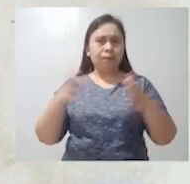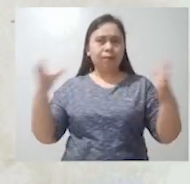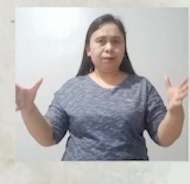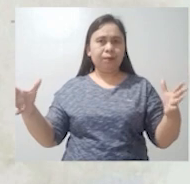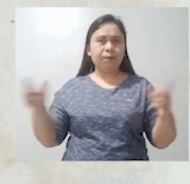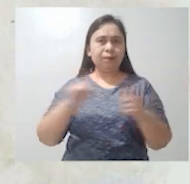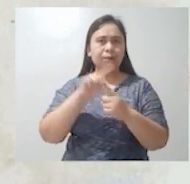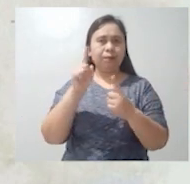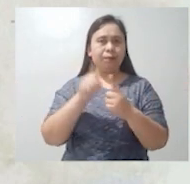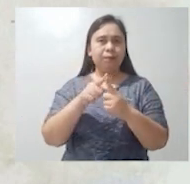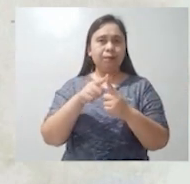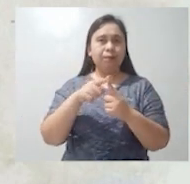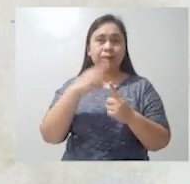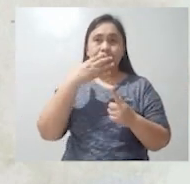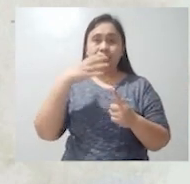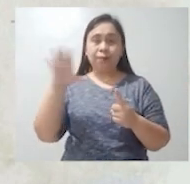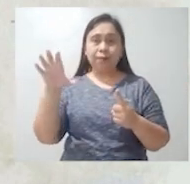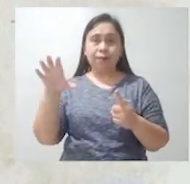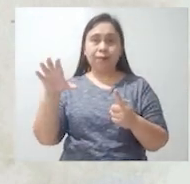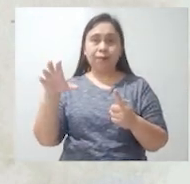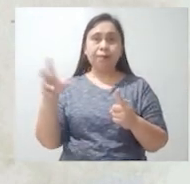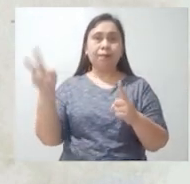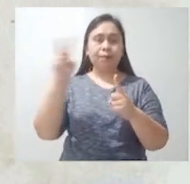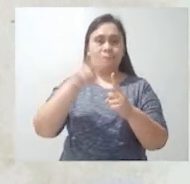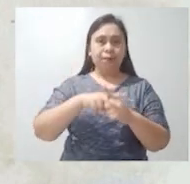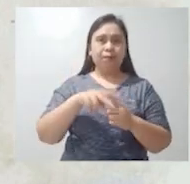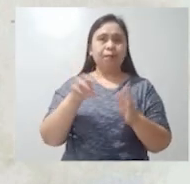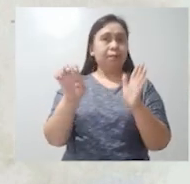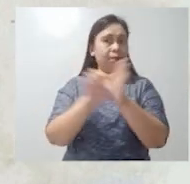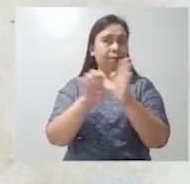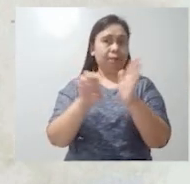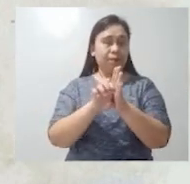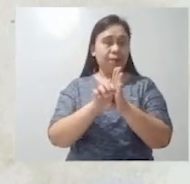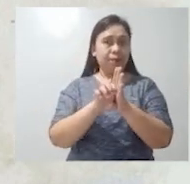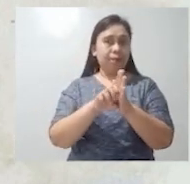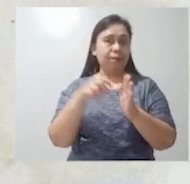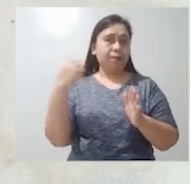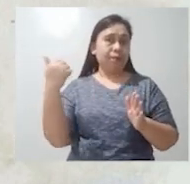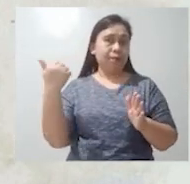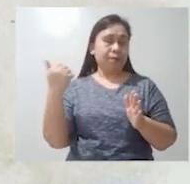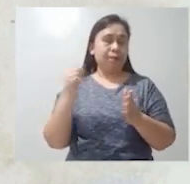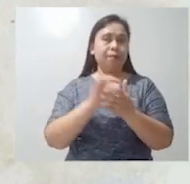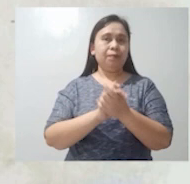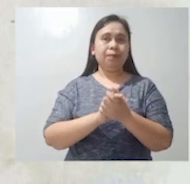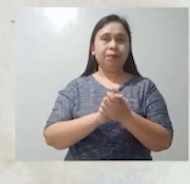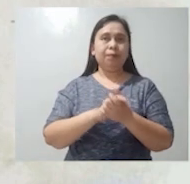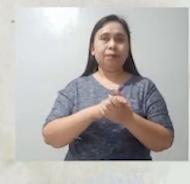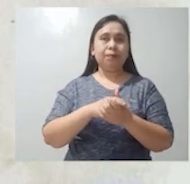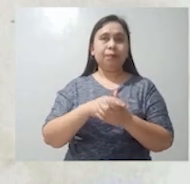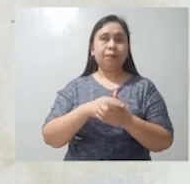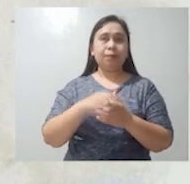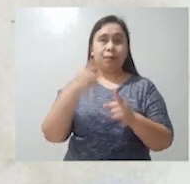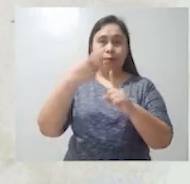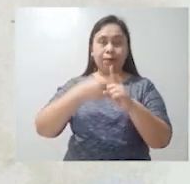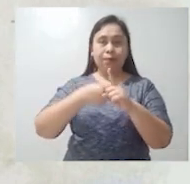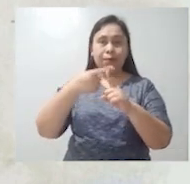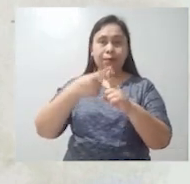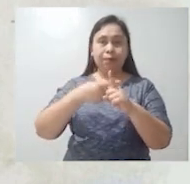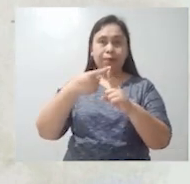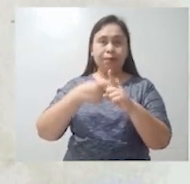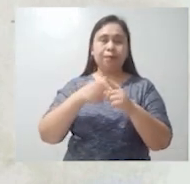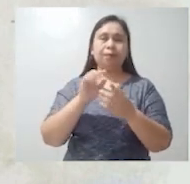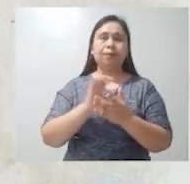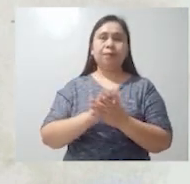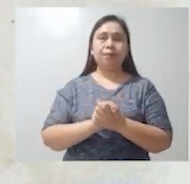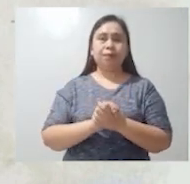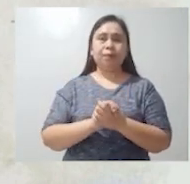Another example is the mercury or alcohol in the thermometer. This is because of thermal expansion. So